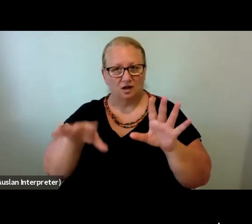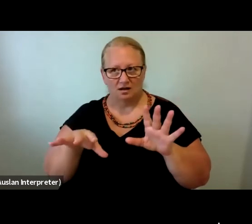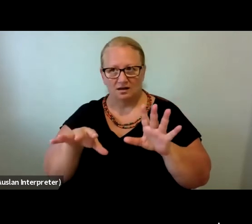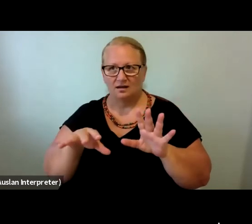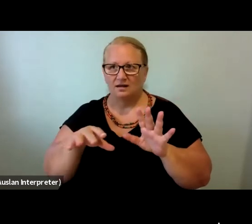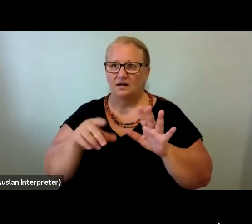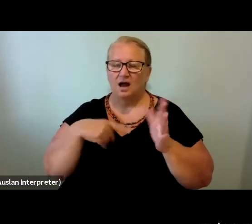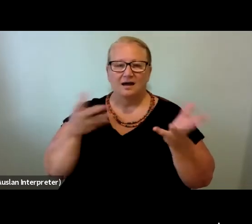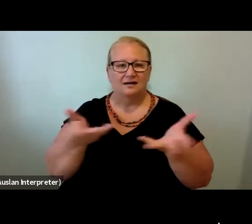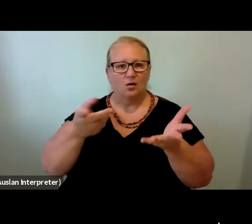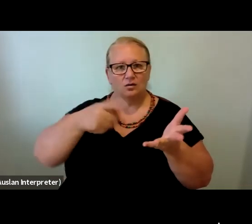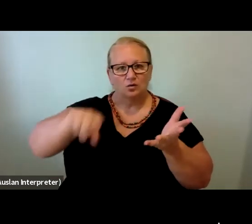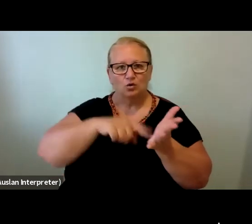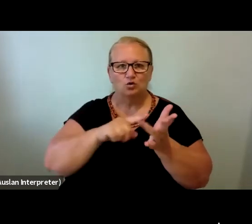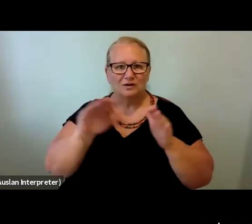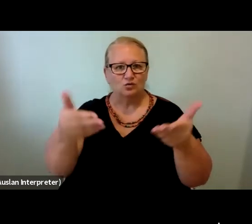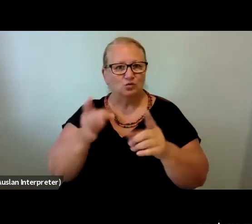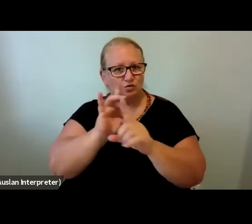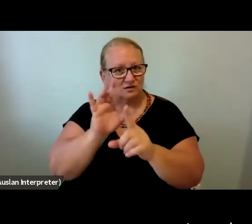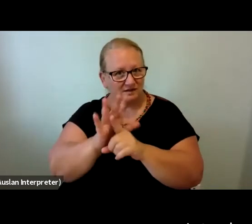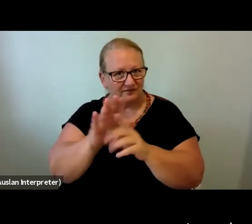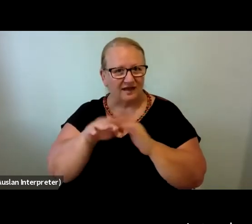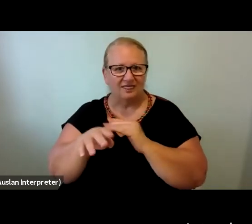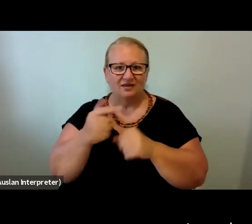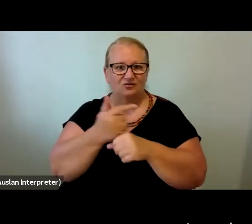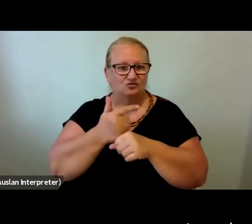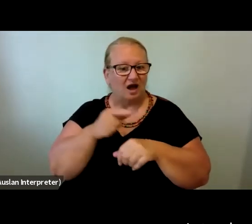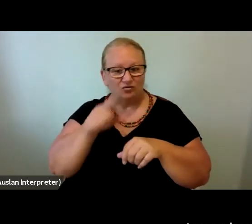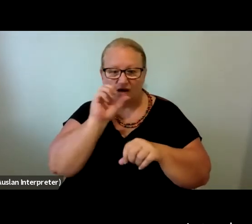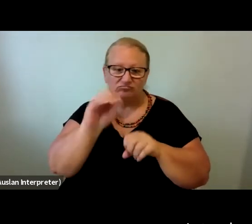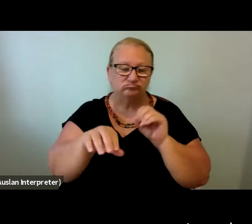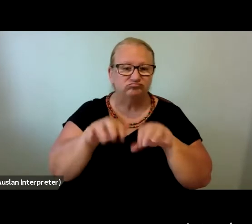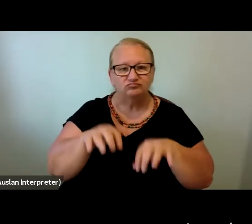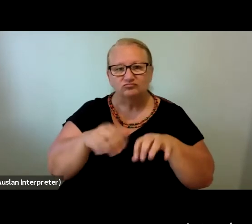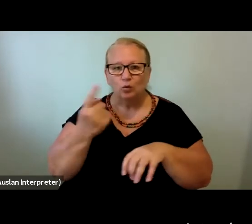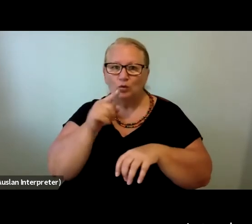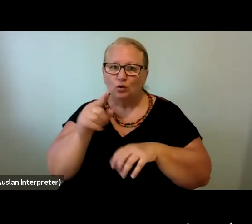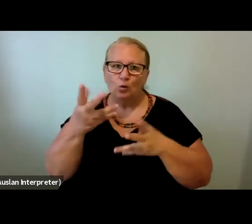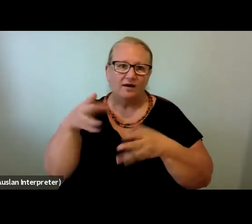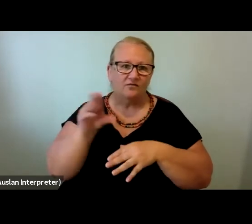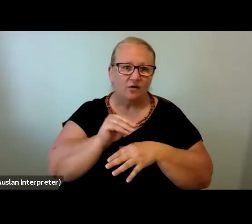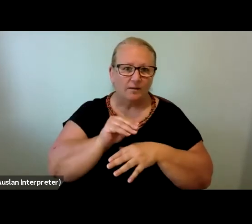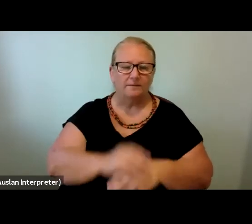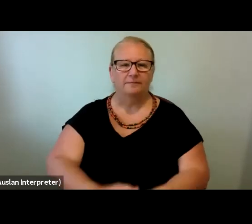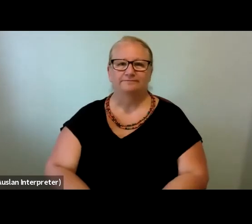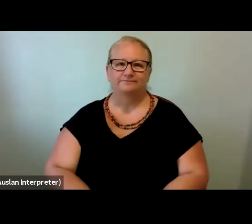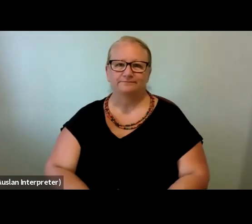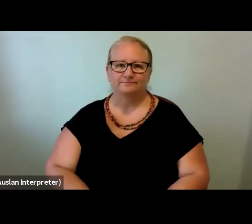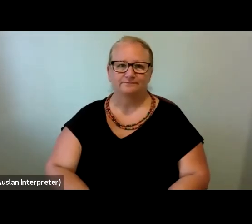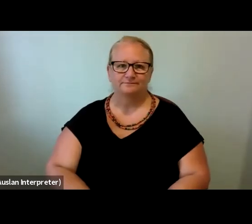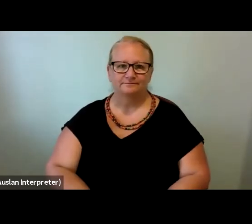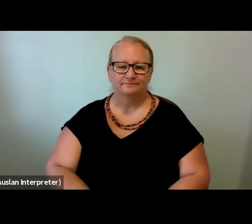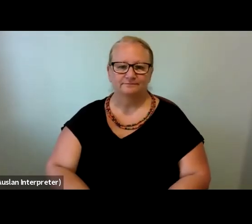and encourage you all to introduce yourselves in the chat. Let us know who you are and where you're coming to us from,